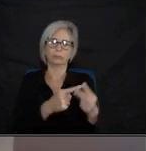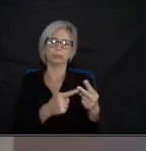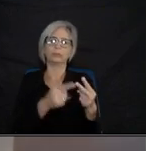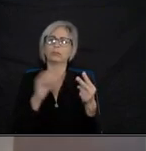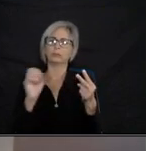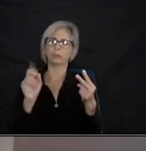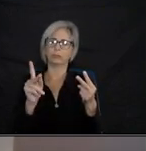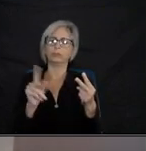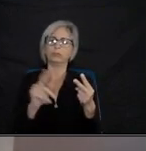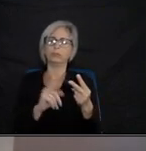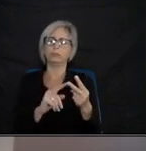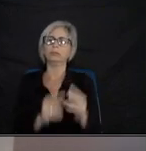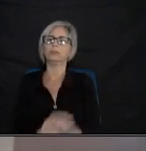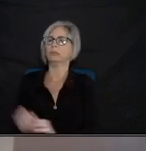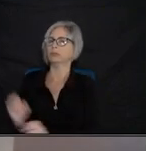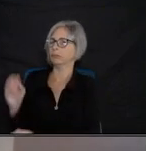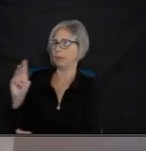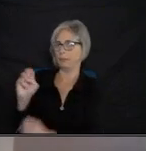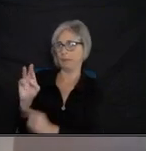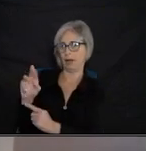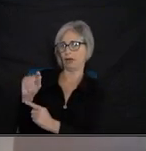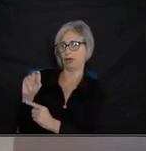Okay.